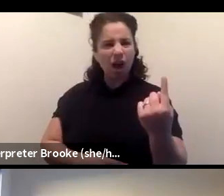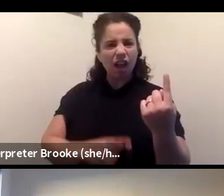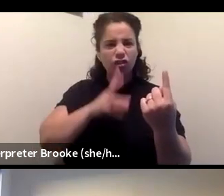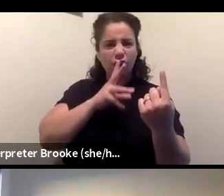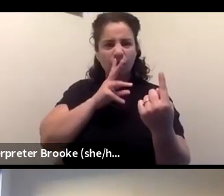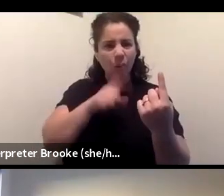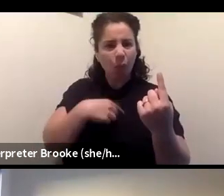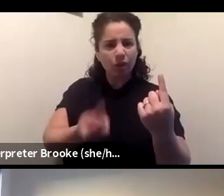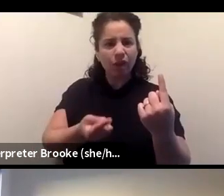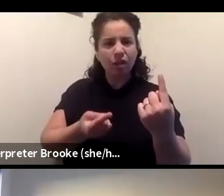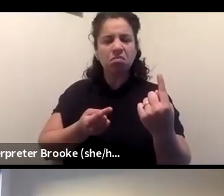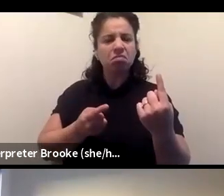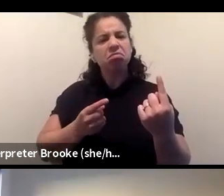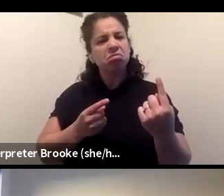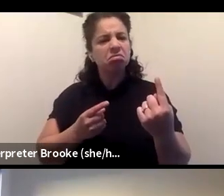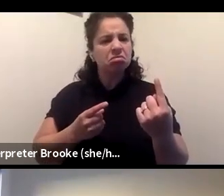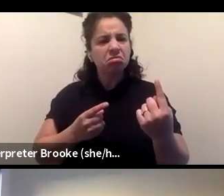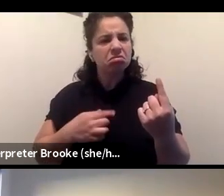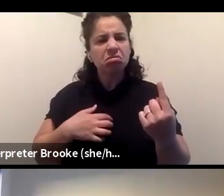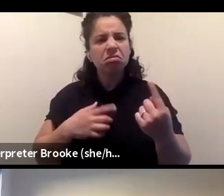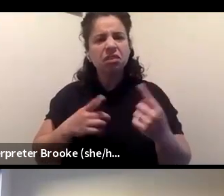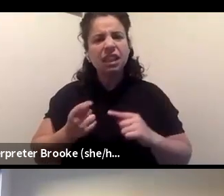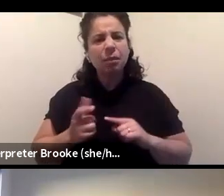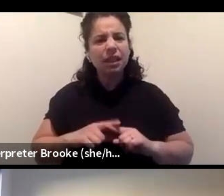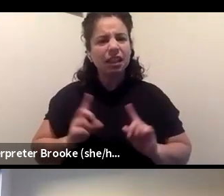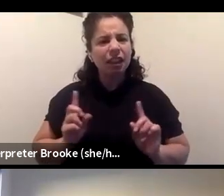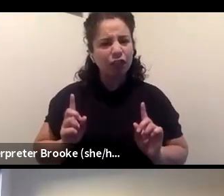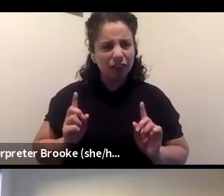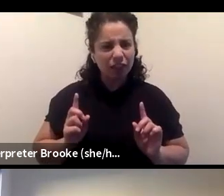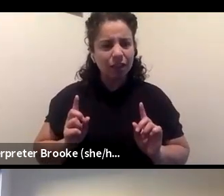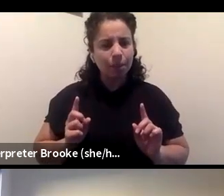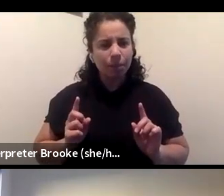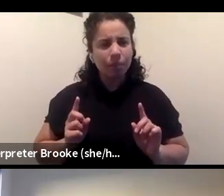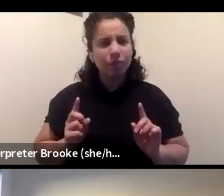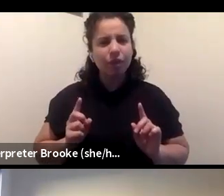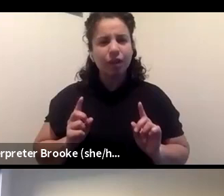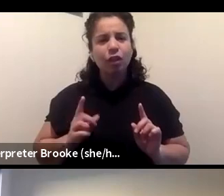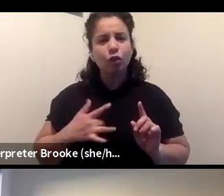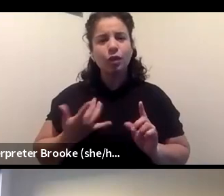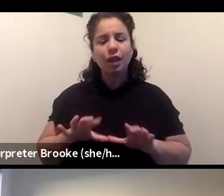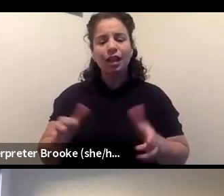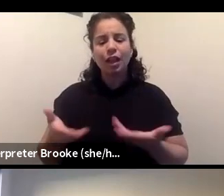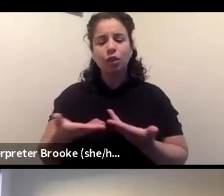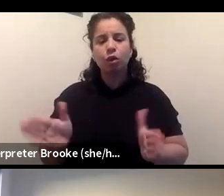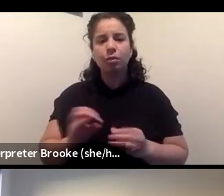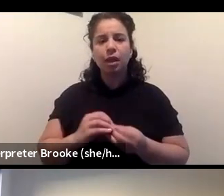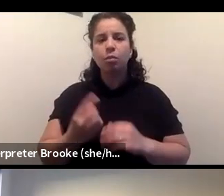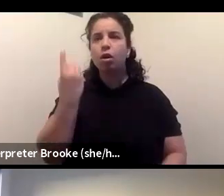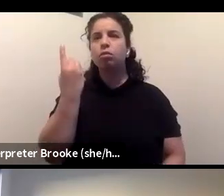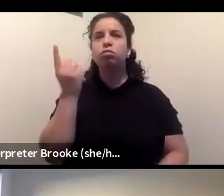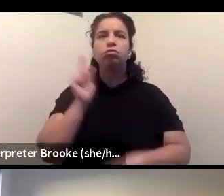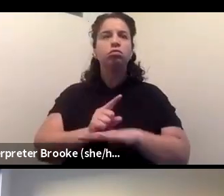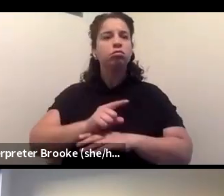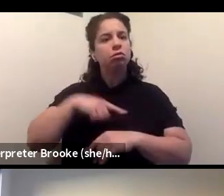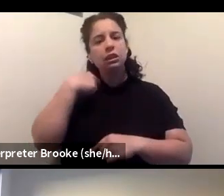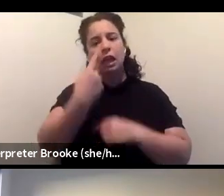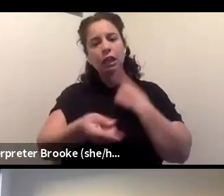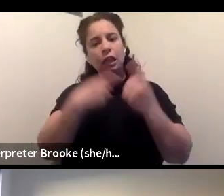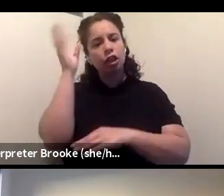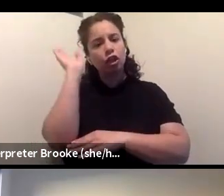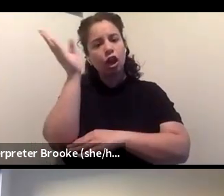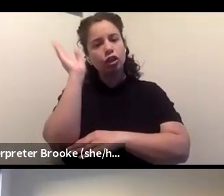I feel like it disrupts in some ways the classroom dynamic in a way that opens it up a bit